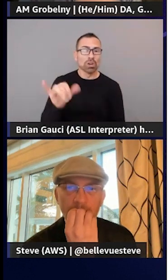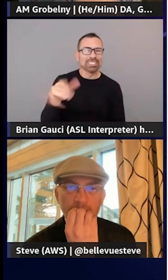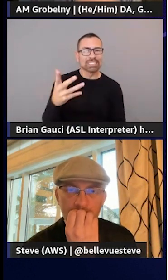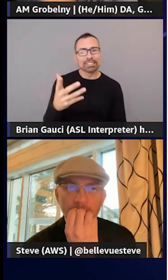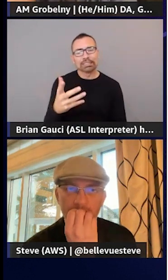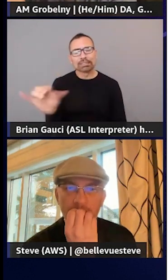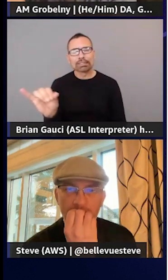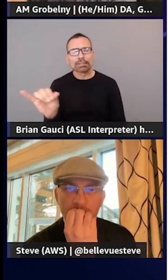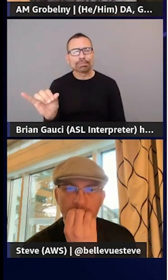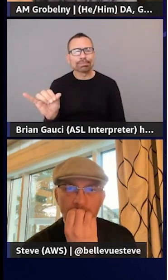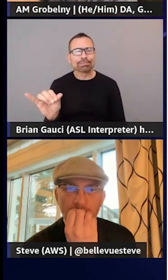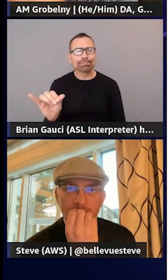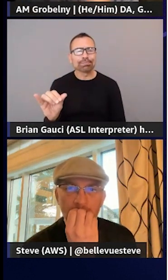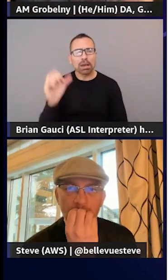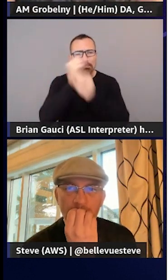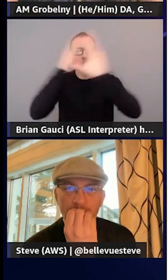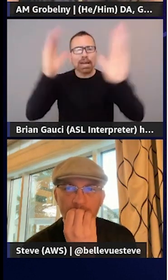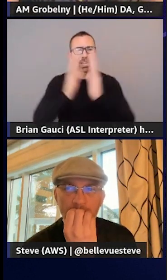chapter 1, 2, and 3.